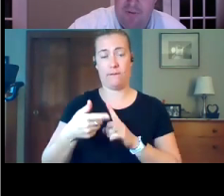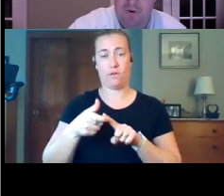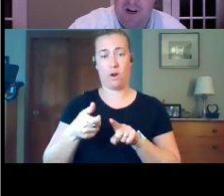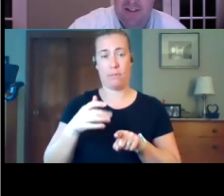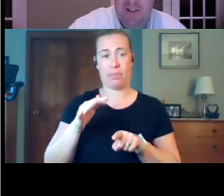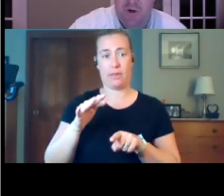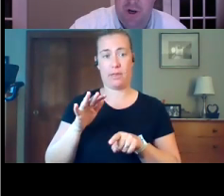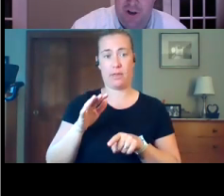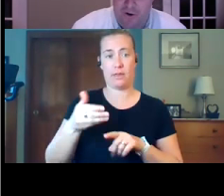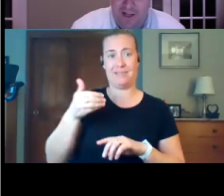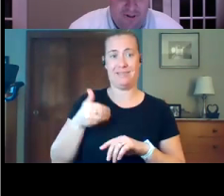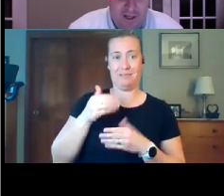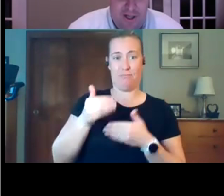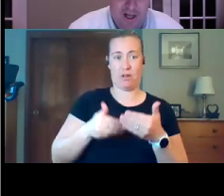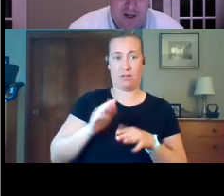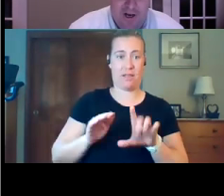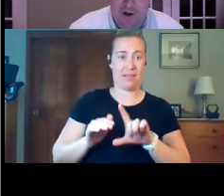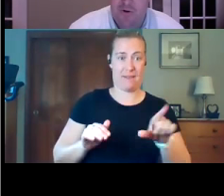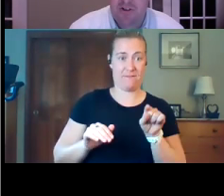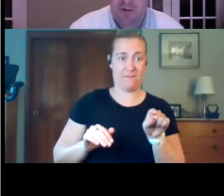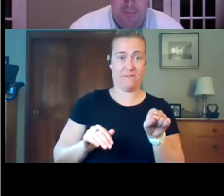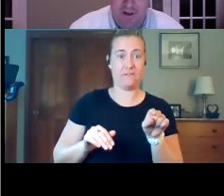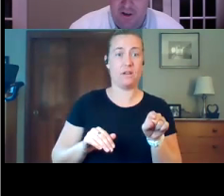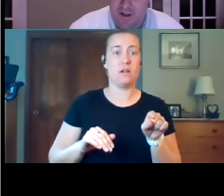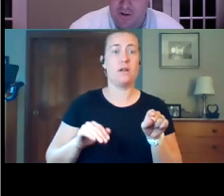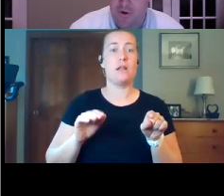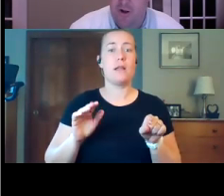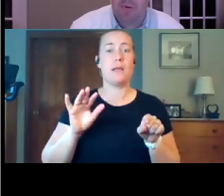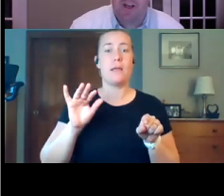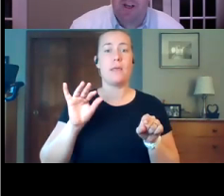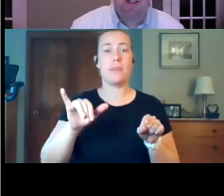Delphi process is shown here on your left. And I note sometimes in the